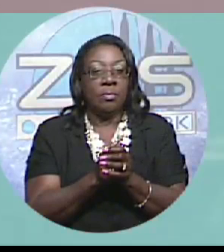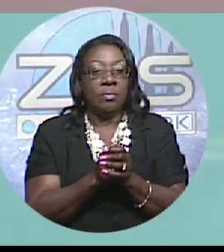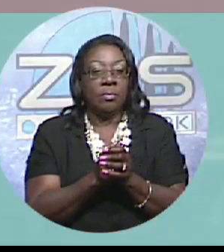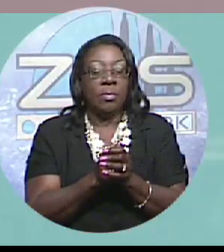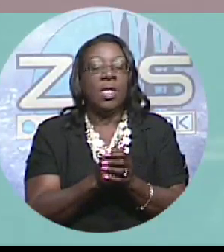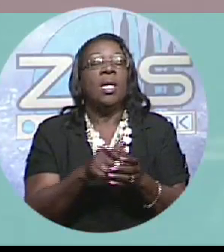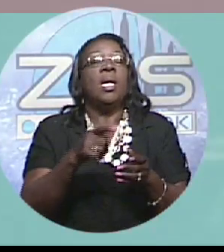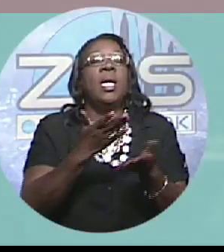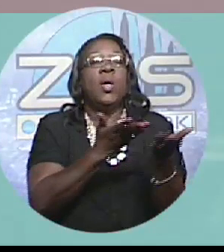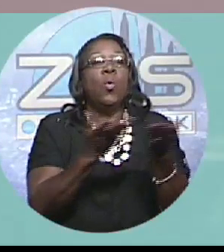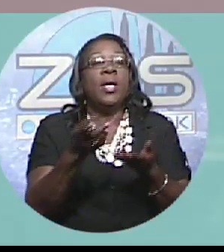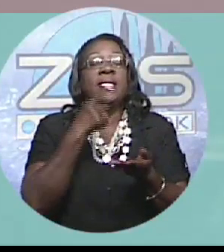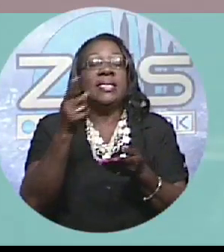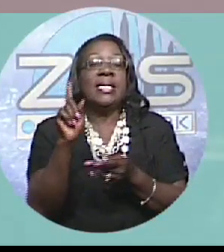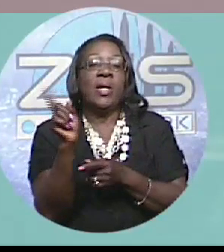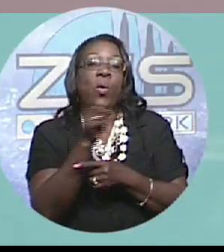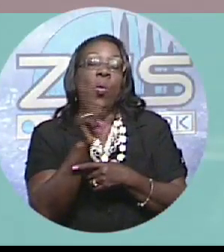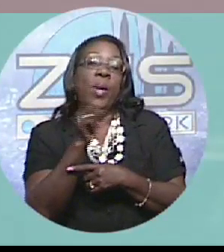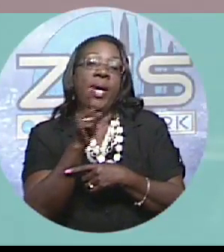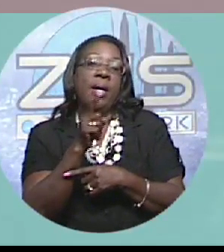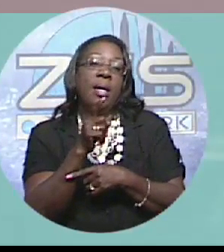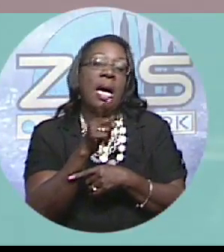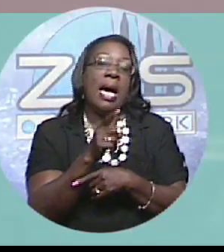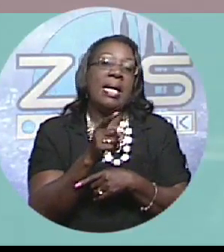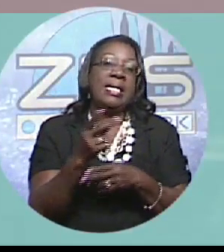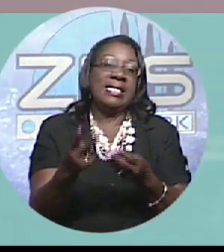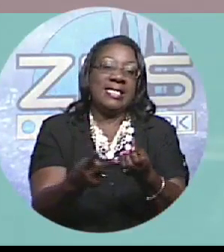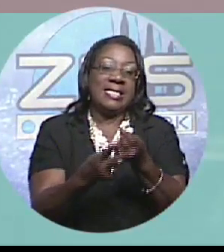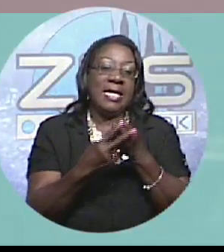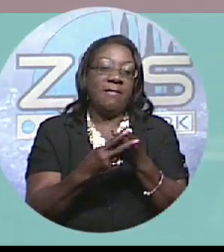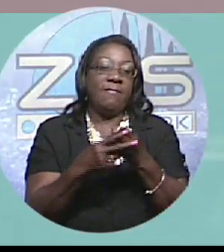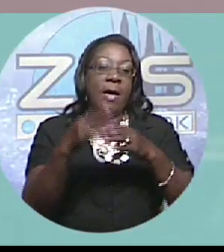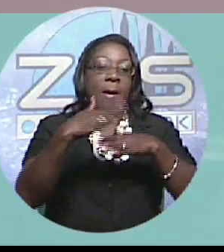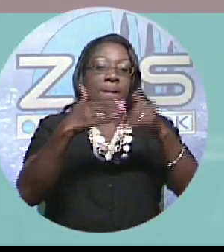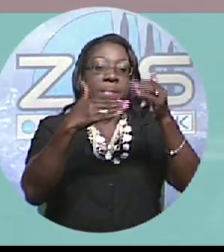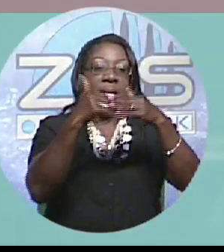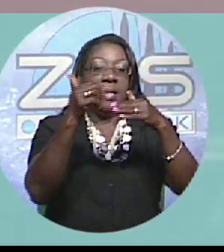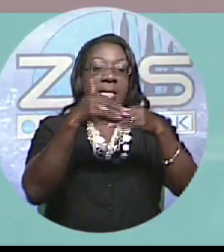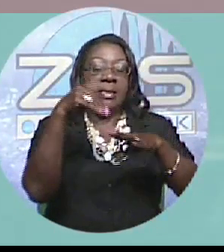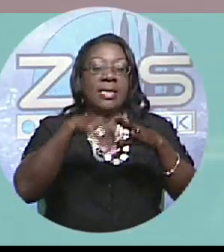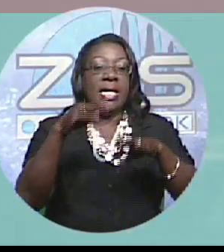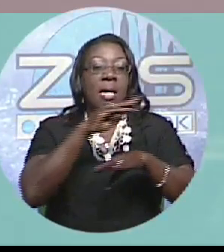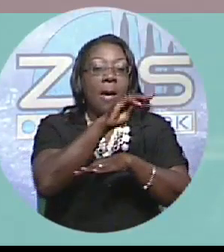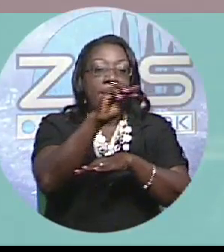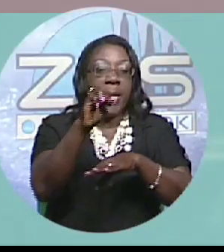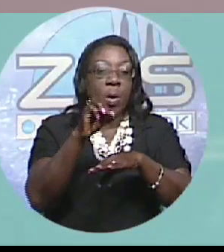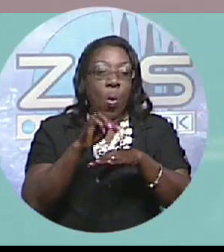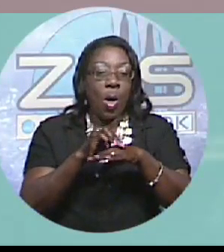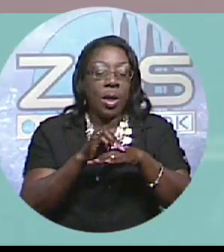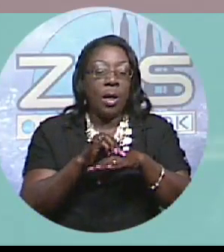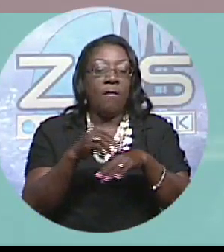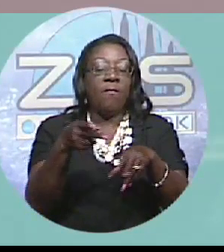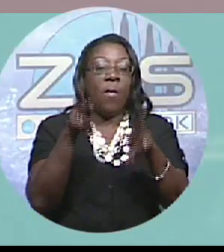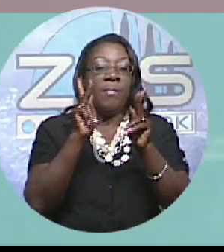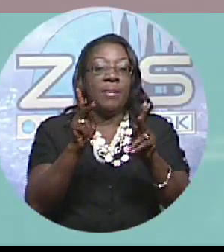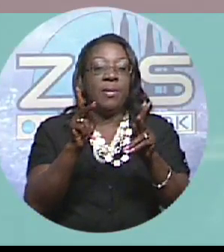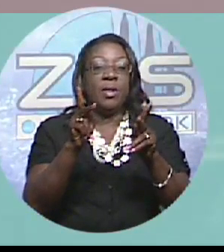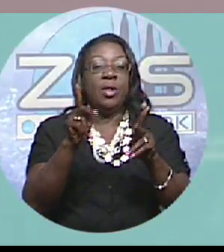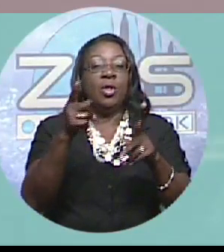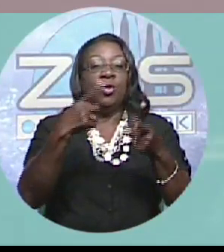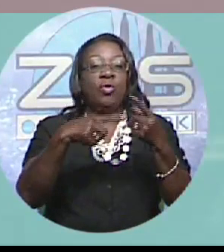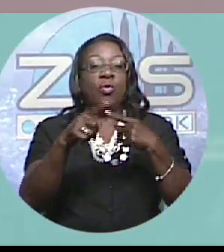shelters, and with the agencies, NEMA, police, social